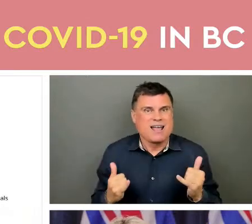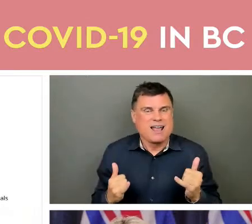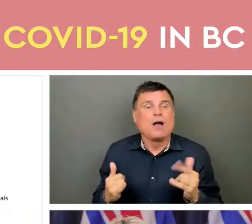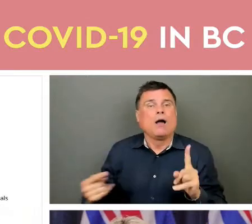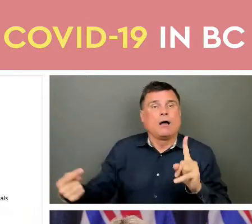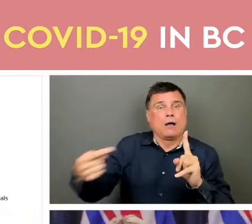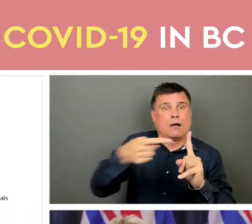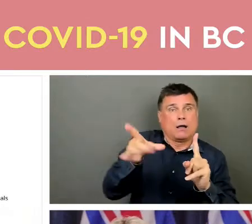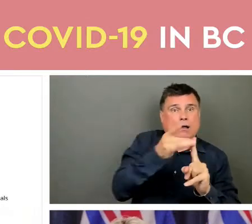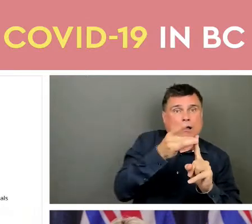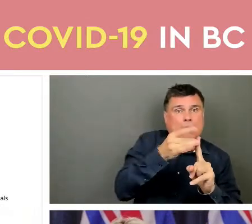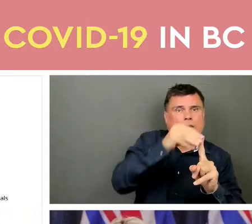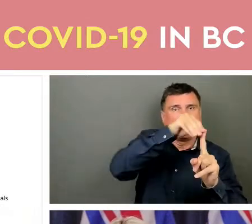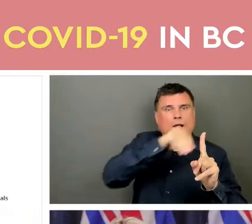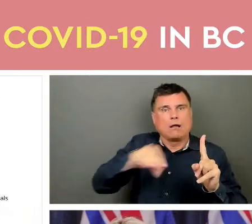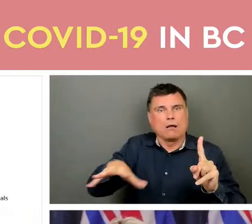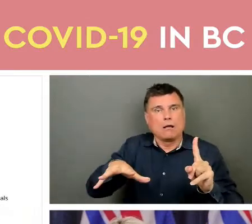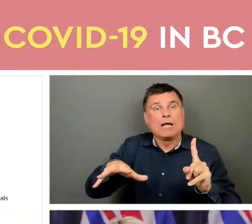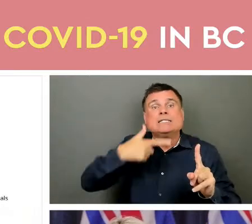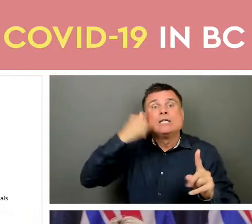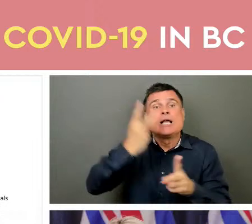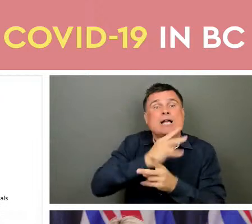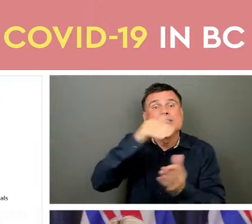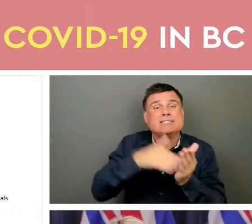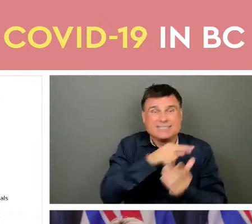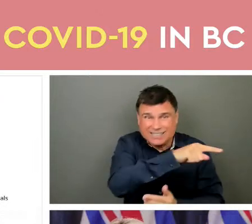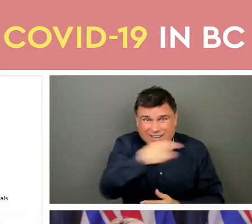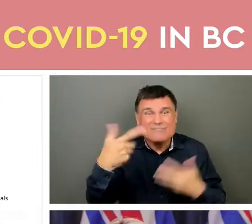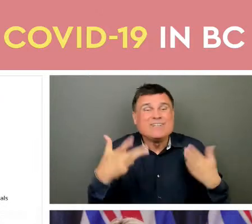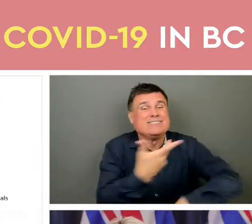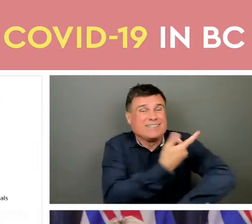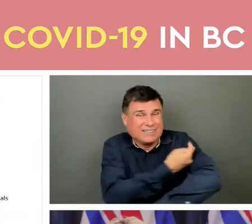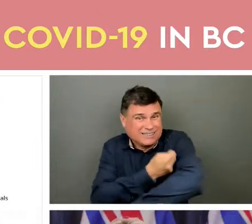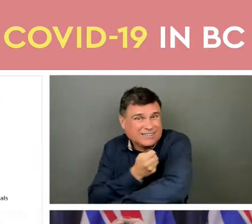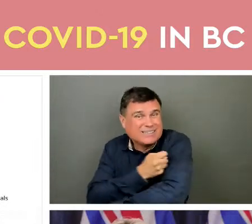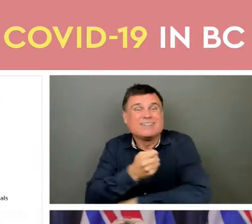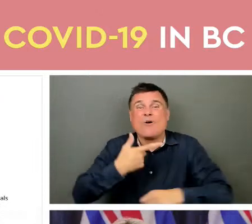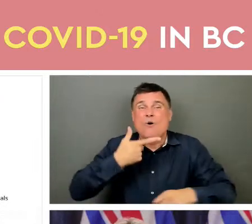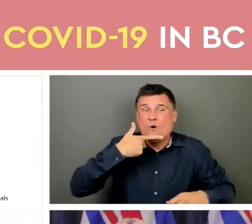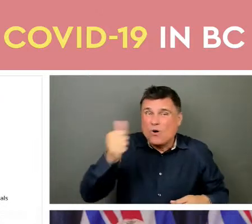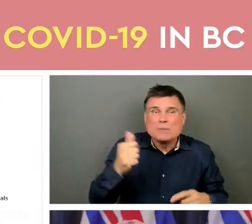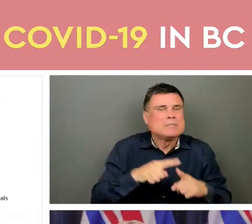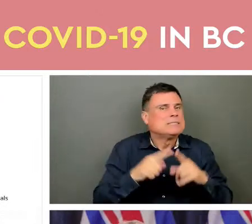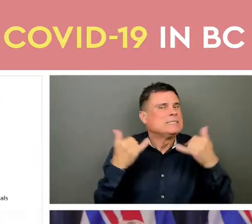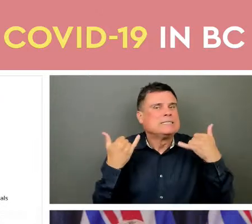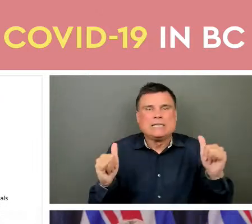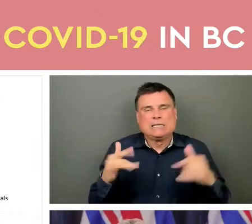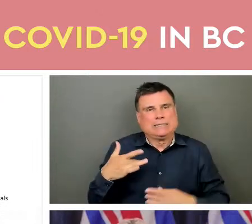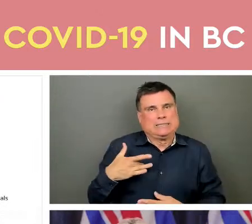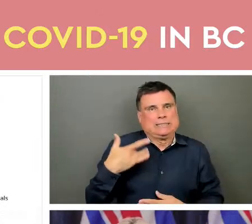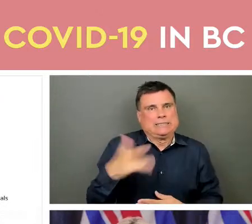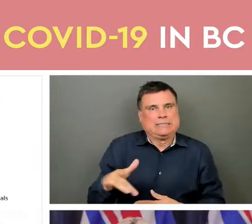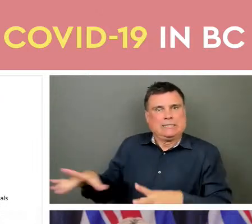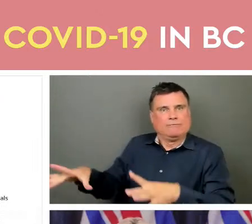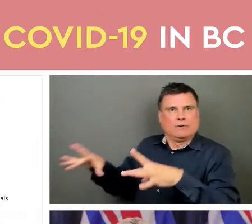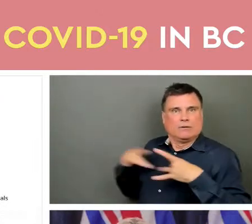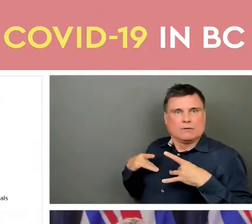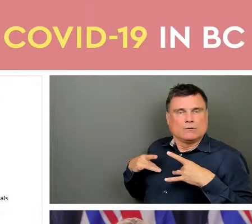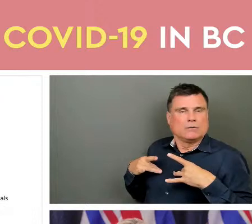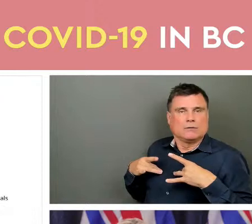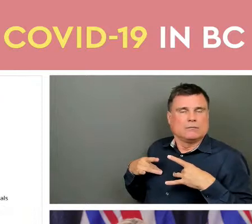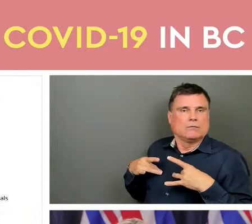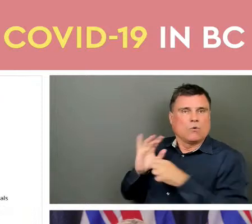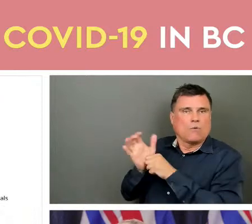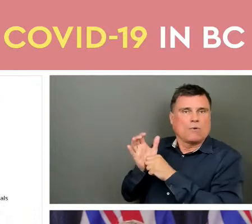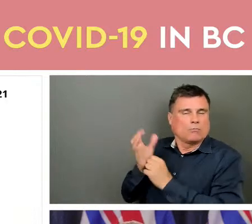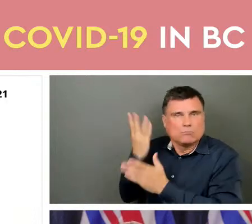long-term care homes, even older, fully vaccinated people can become ill and can die from it. And that's reflected in the proportion that we're